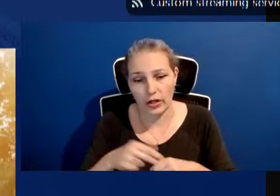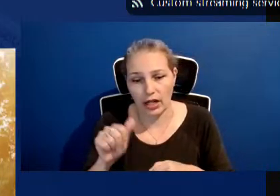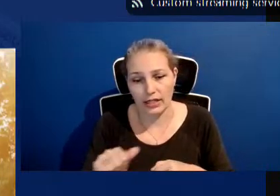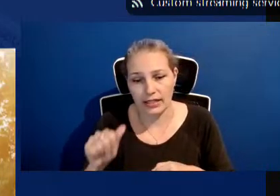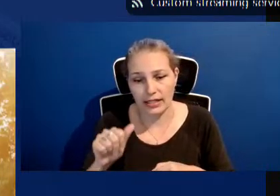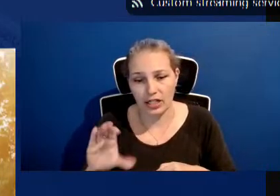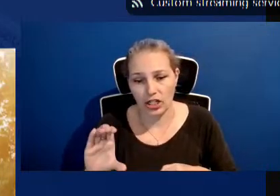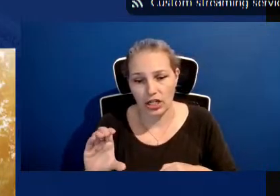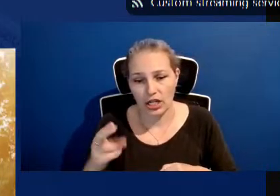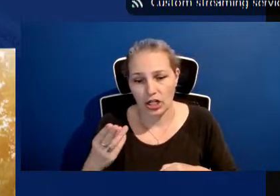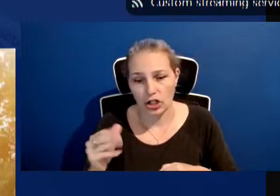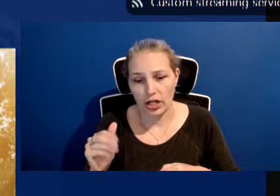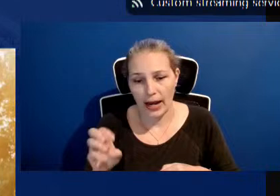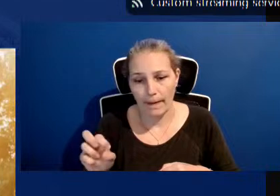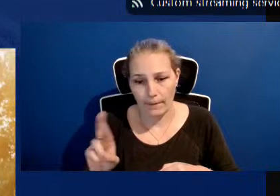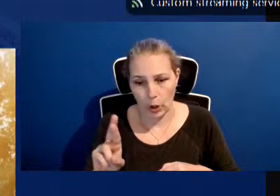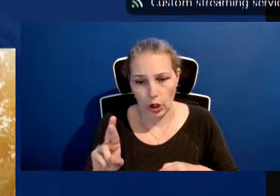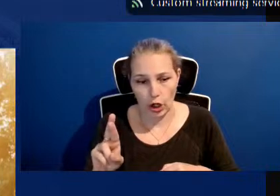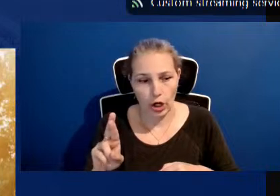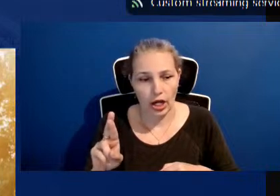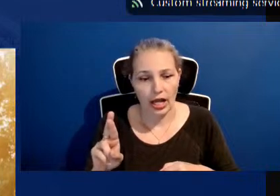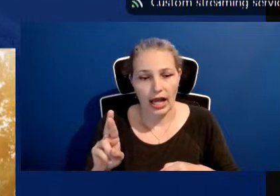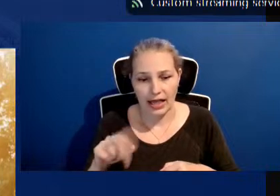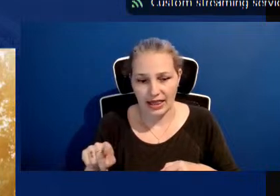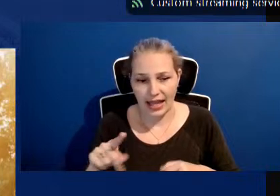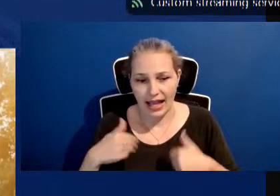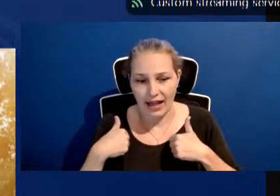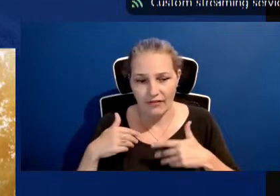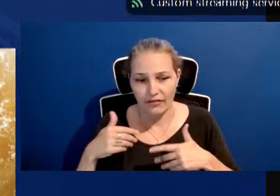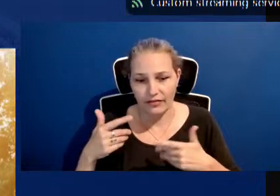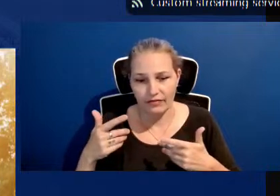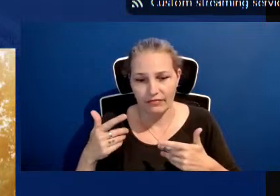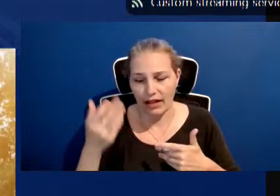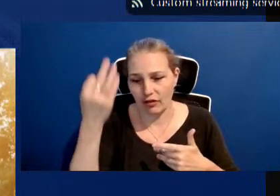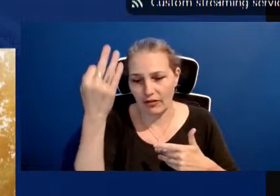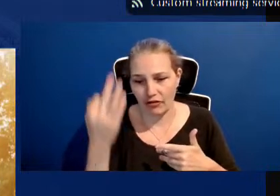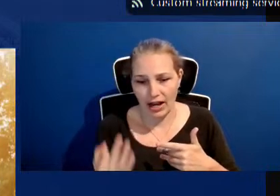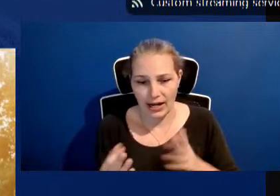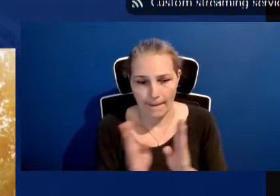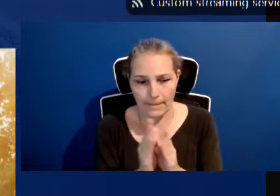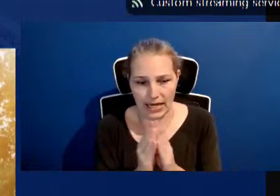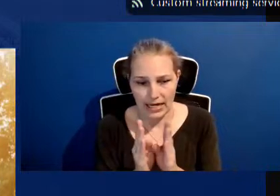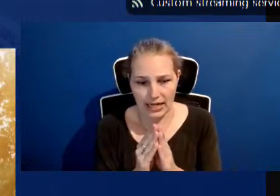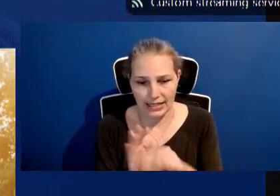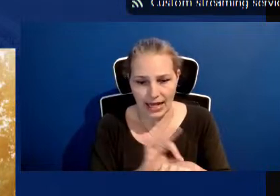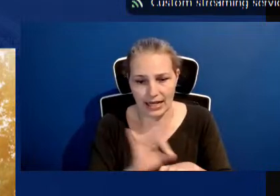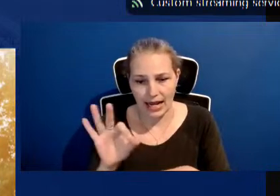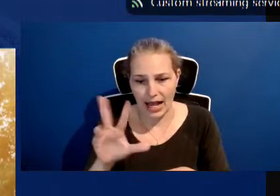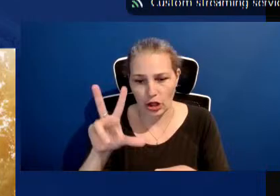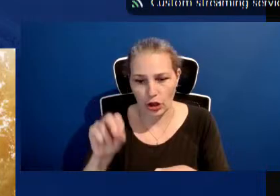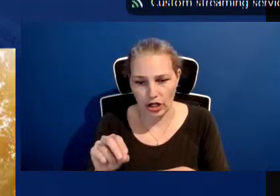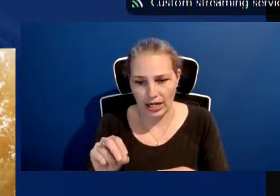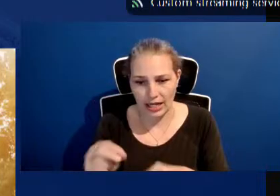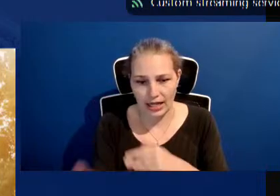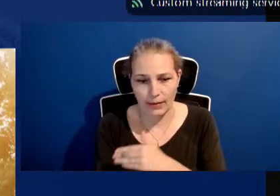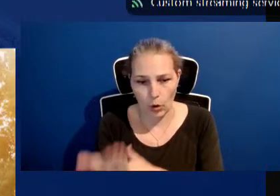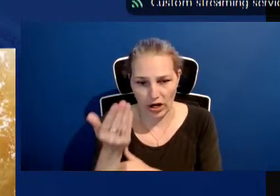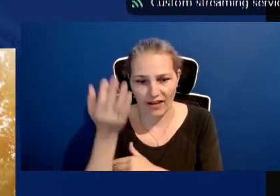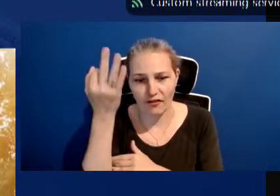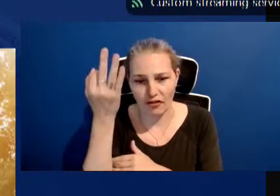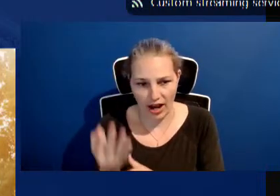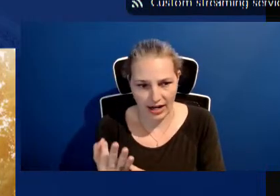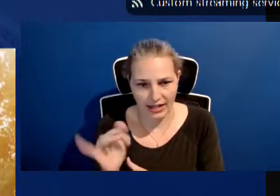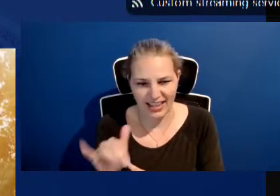joined the chamber, they do host a meeting every Friday at 9:30 a.m. The Department of